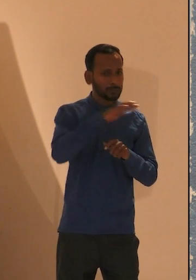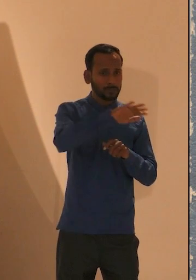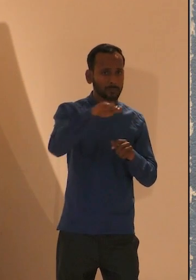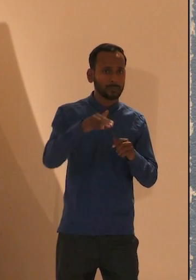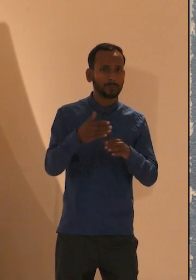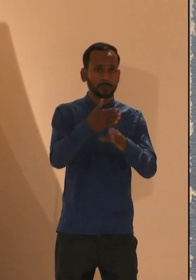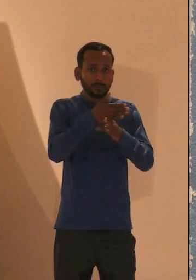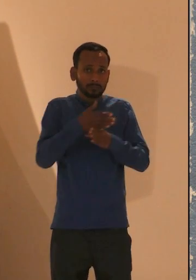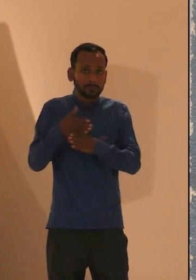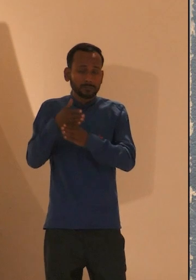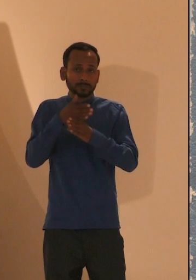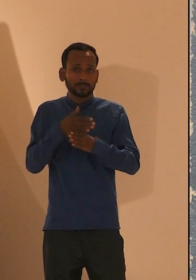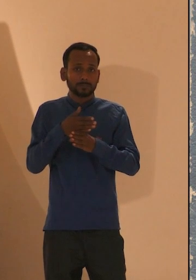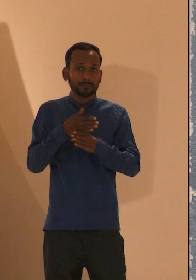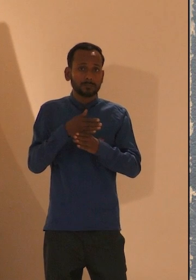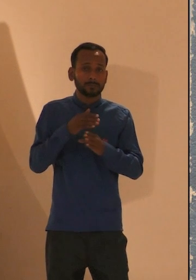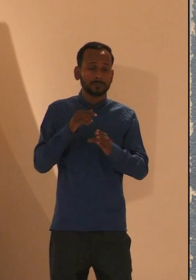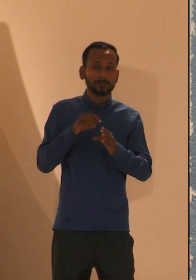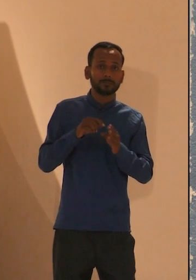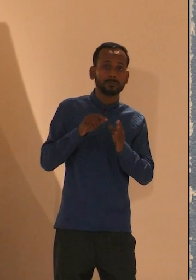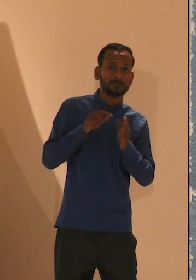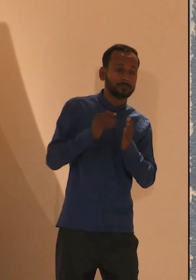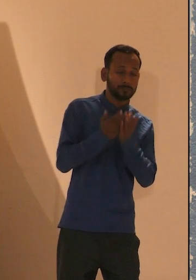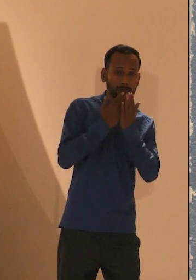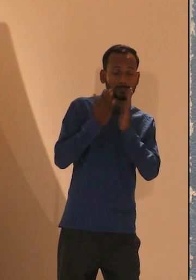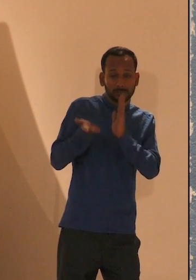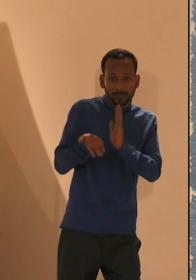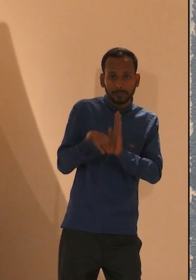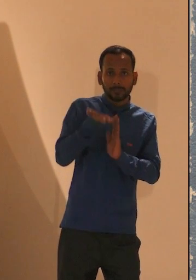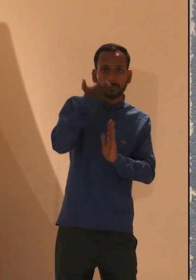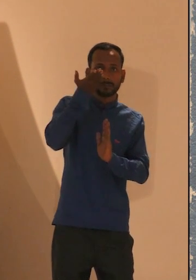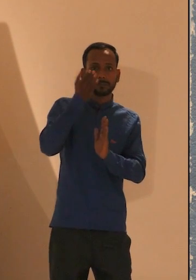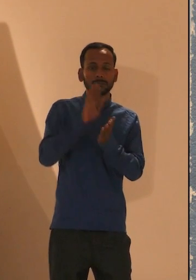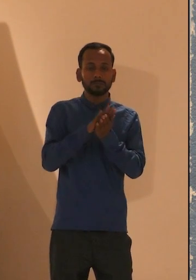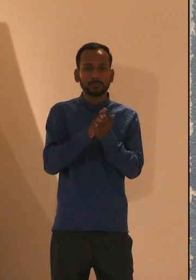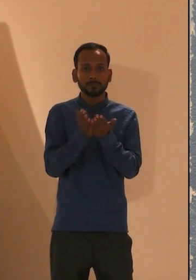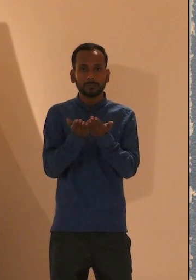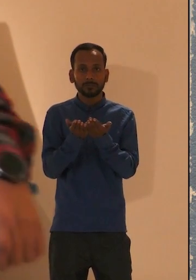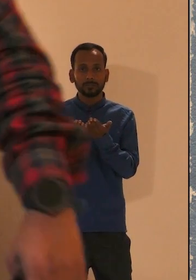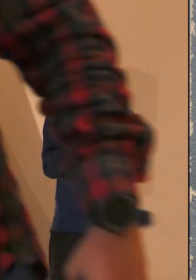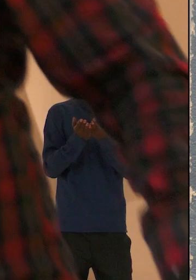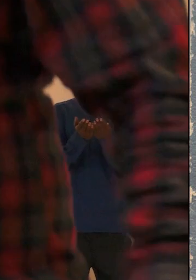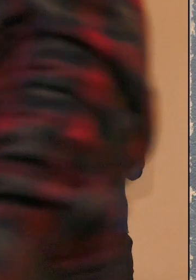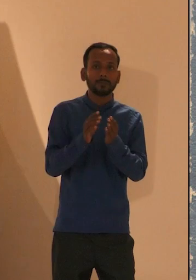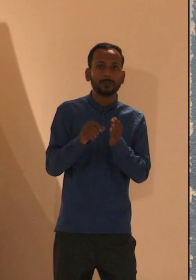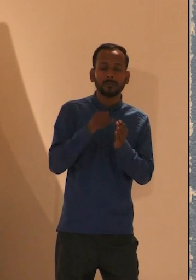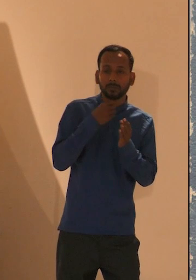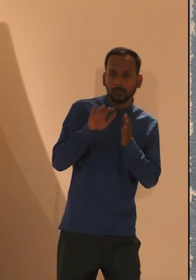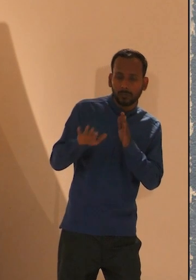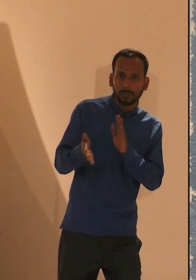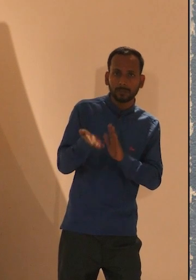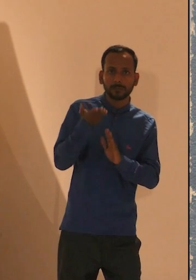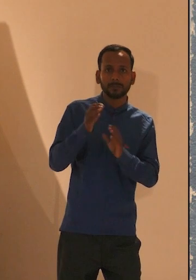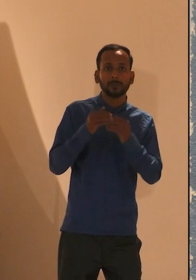contemporary subjects and highly debated subjects, highly politicized too. How to expose young children to these